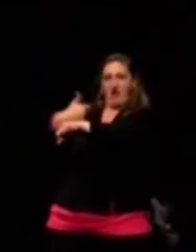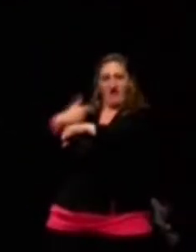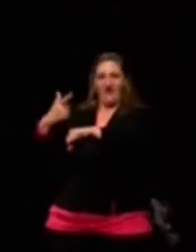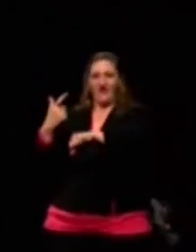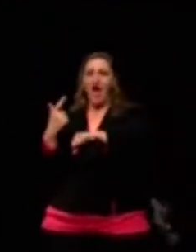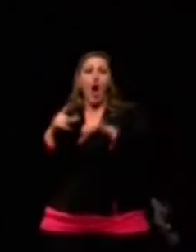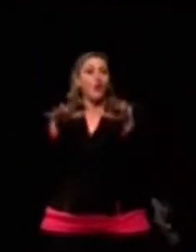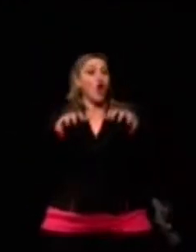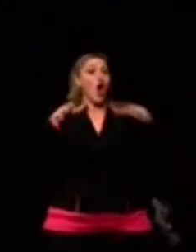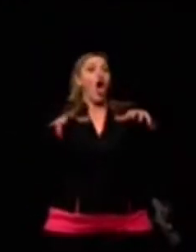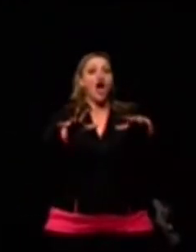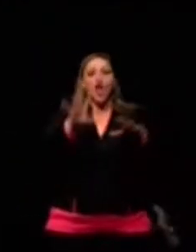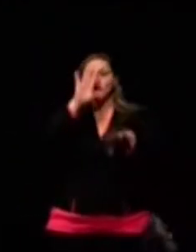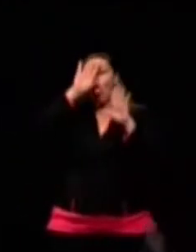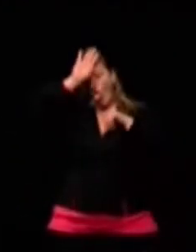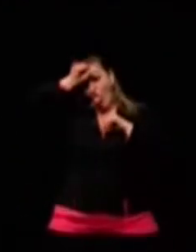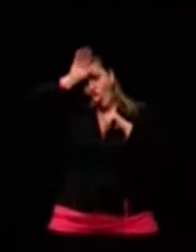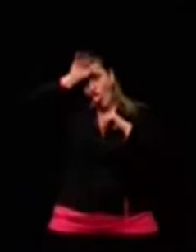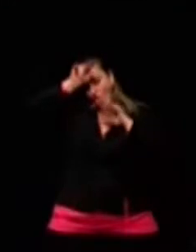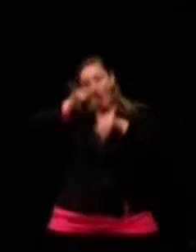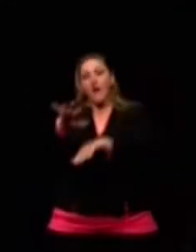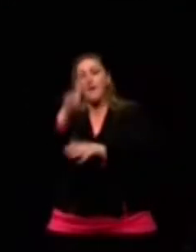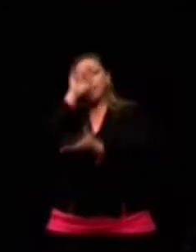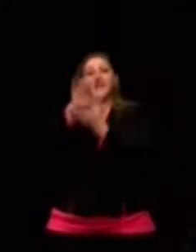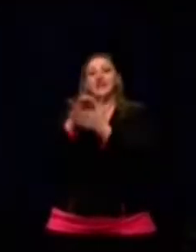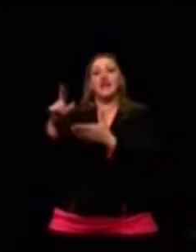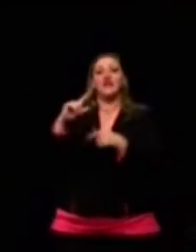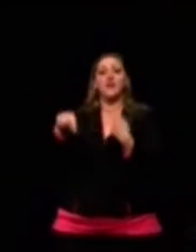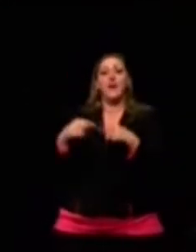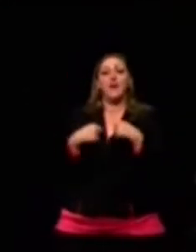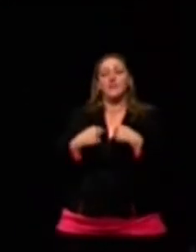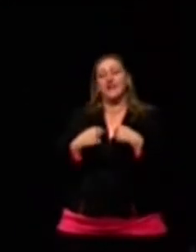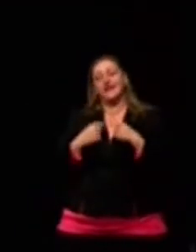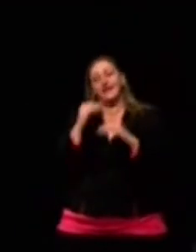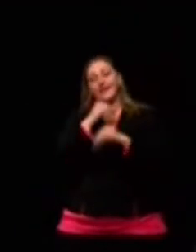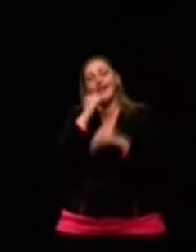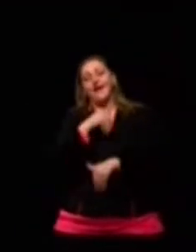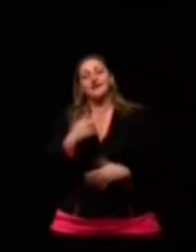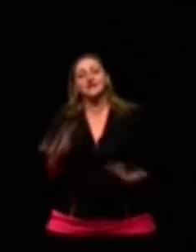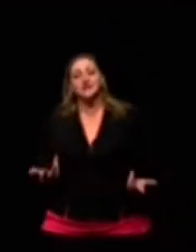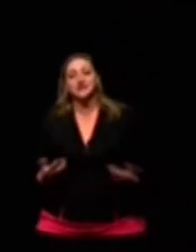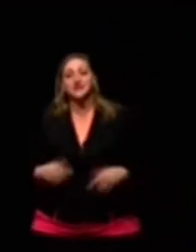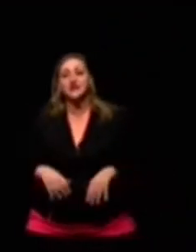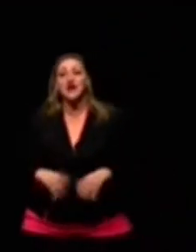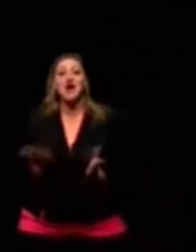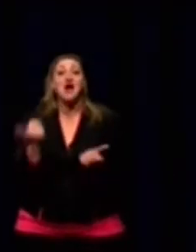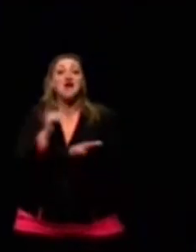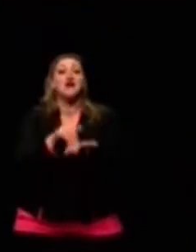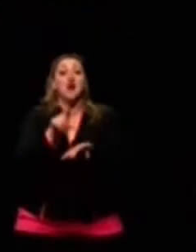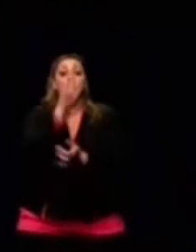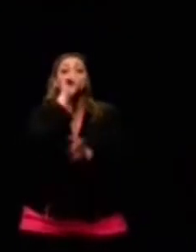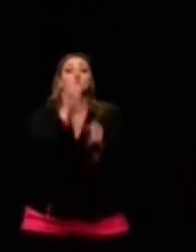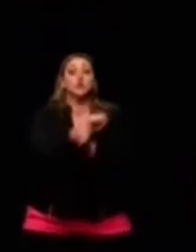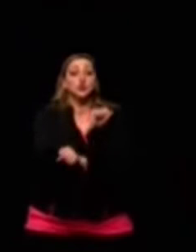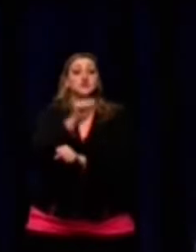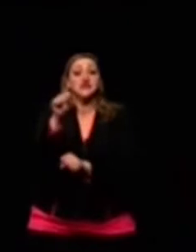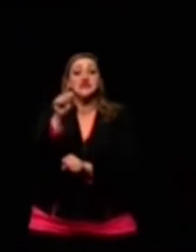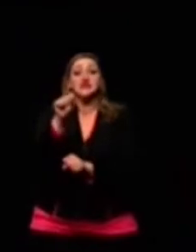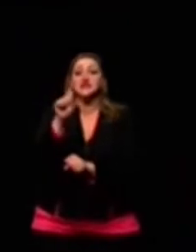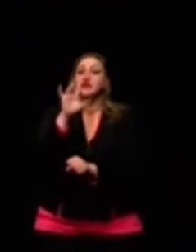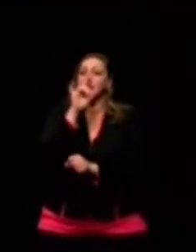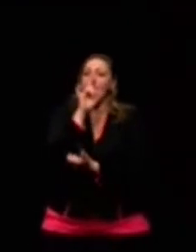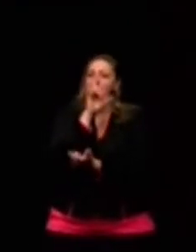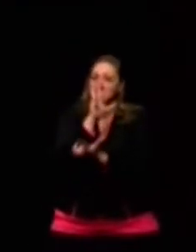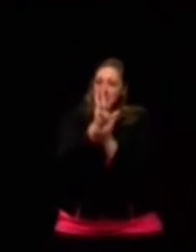for it again. And as an aside, they're getting awfully close to actual malice in their